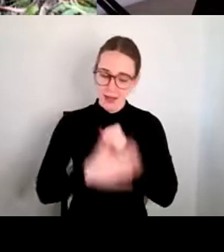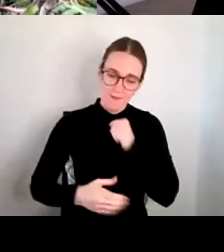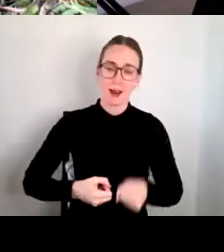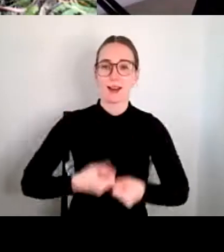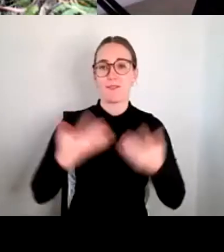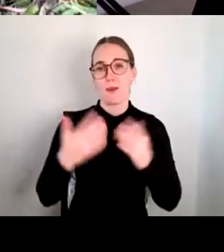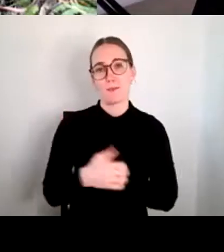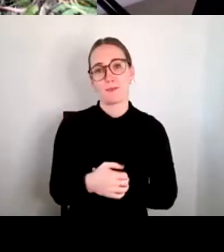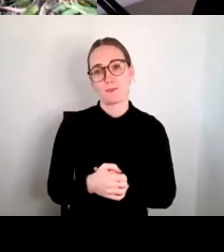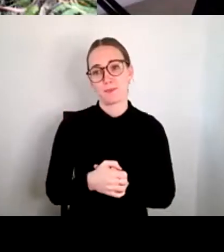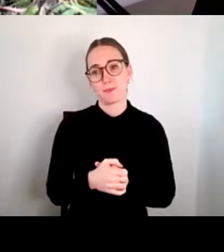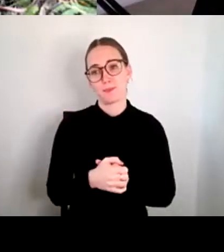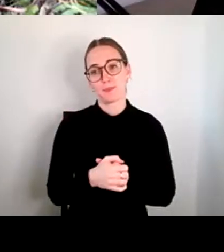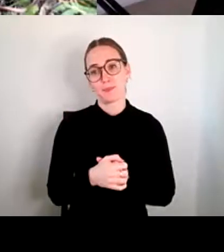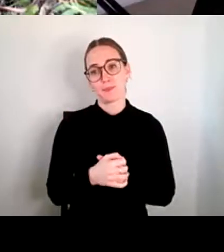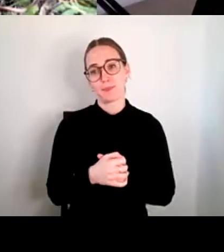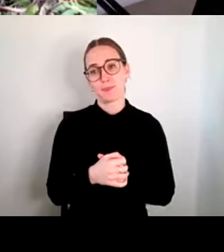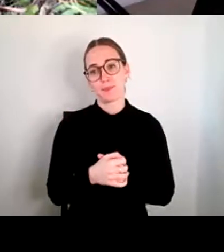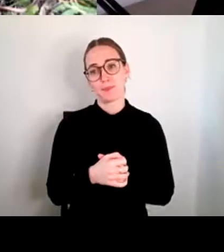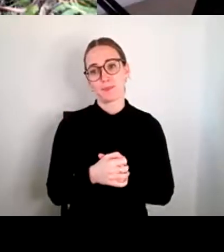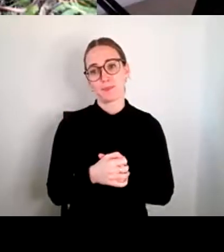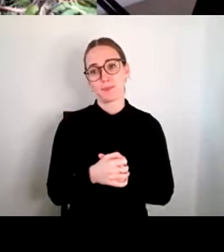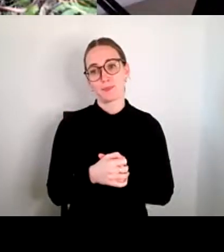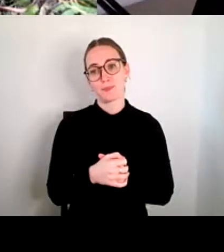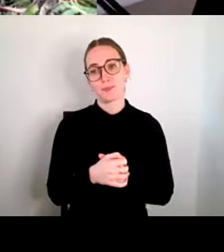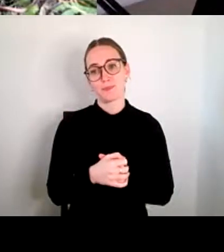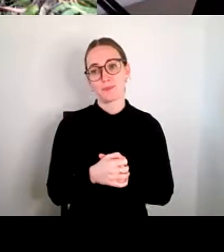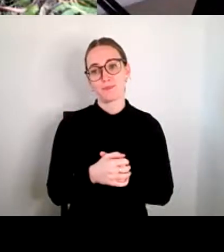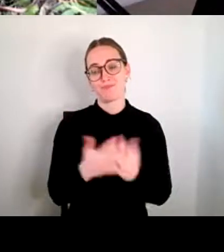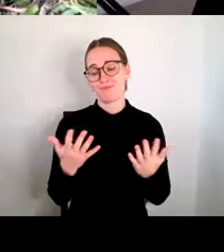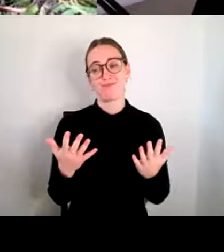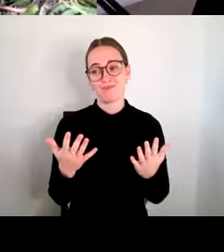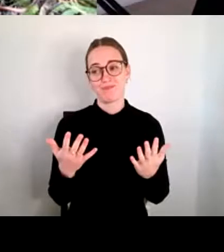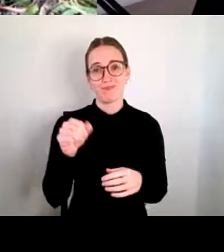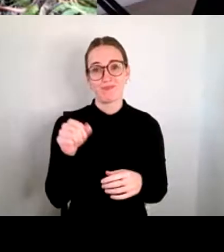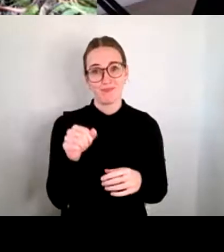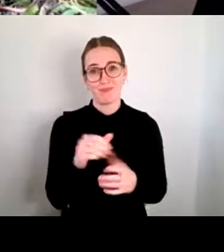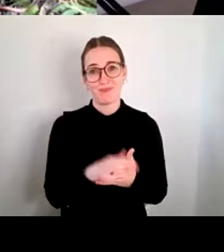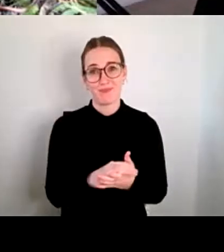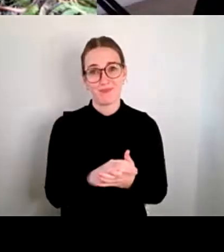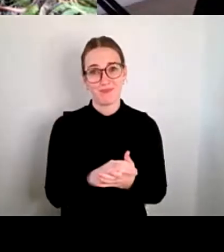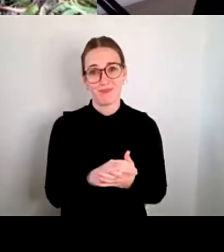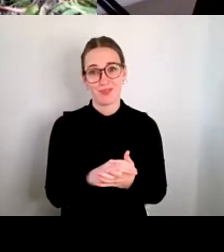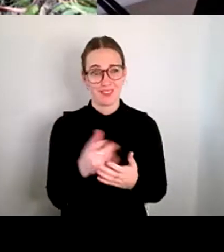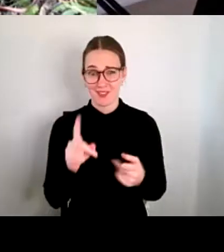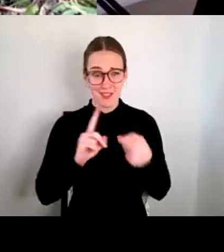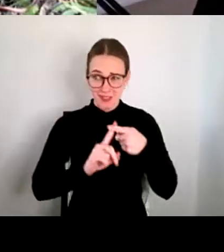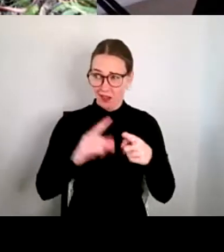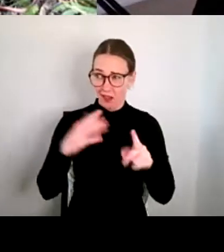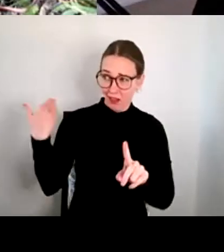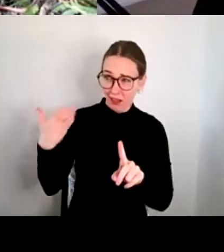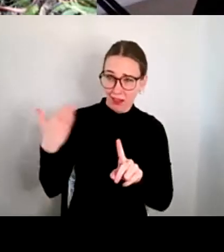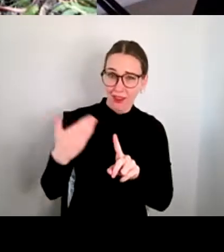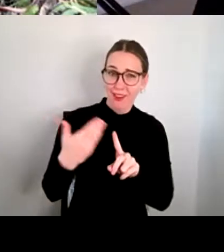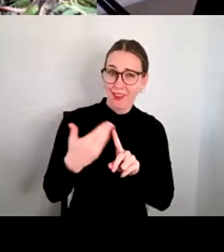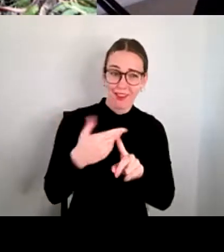never, ever give up. Yeah, well, it's a great testament that it's still operating and strong. Do you